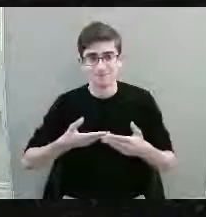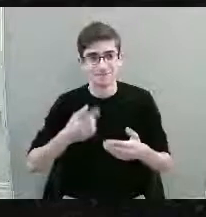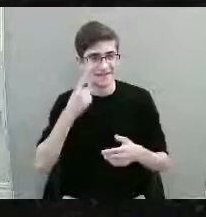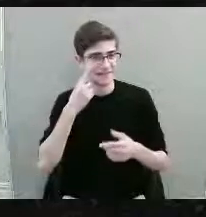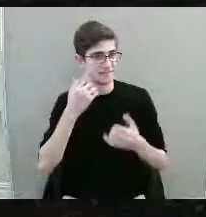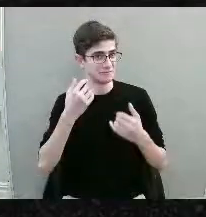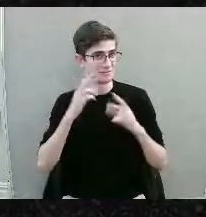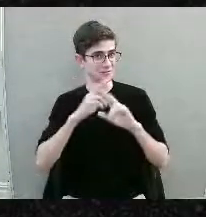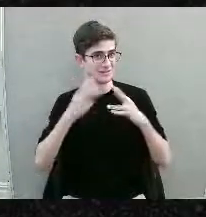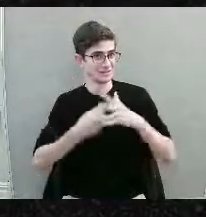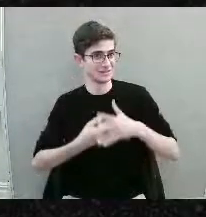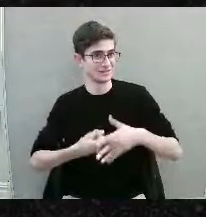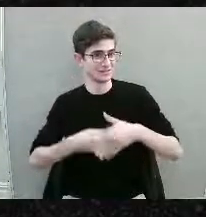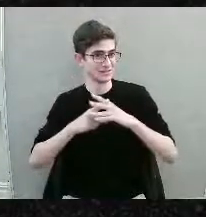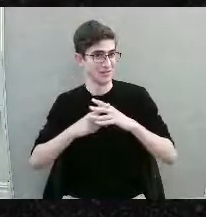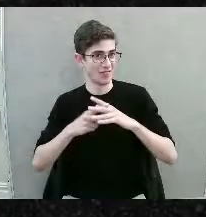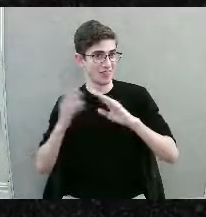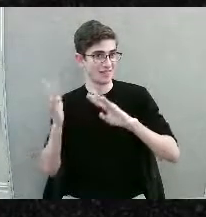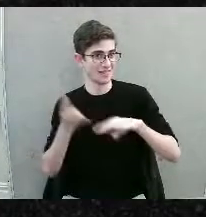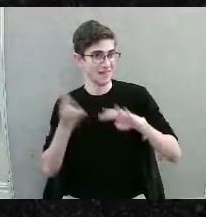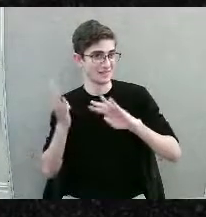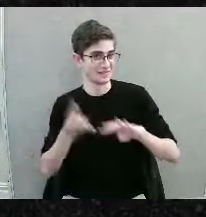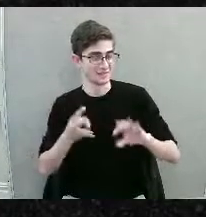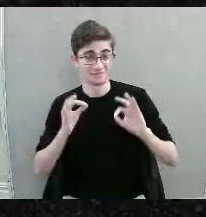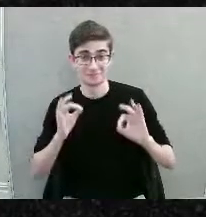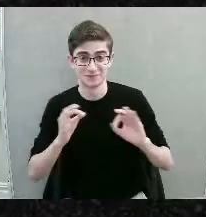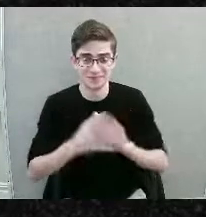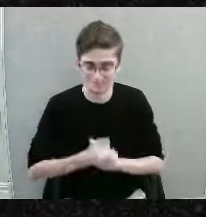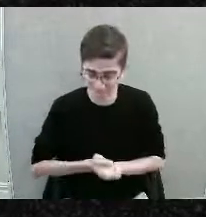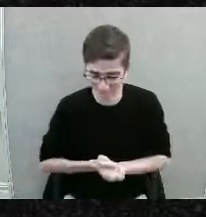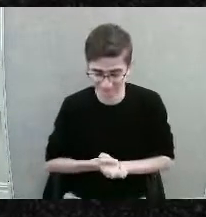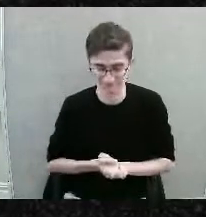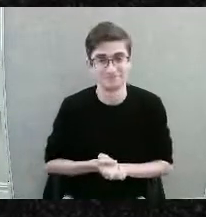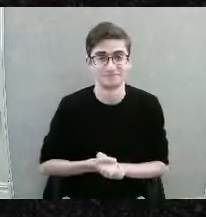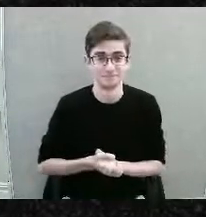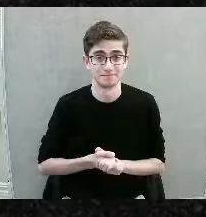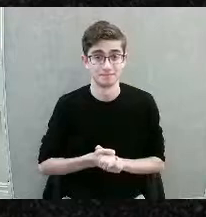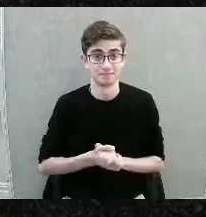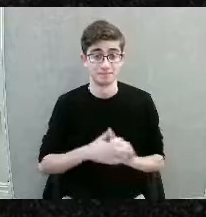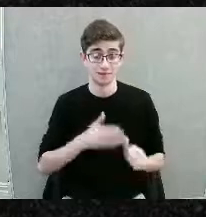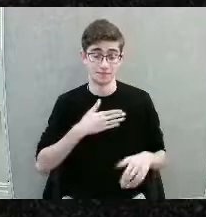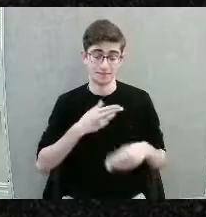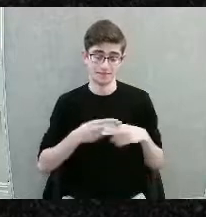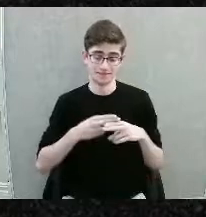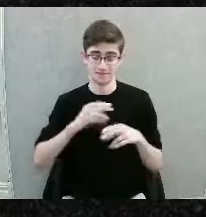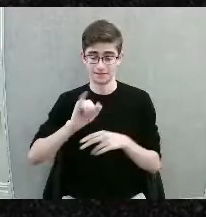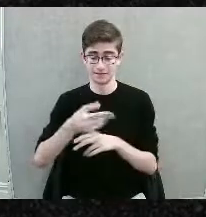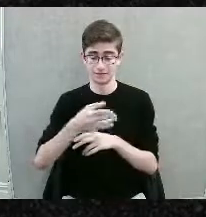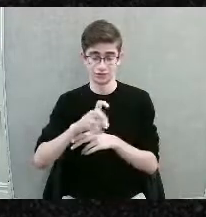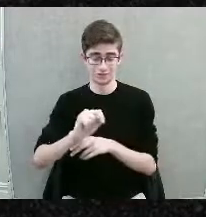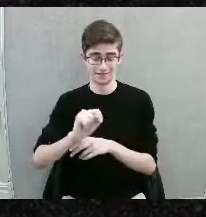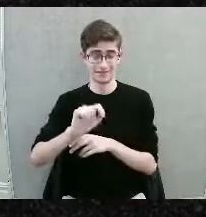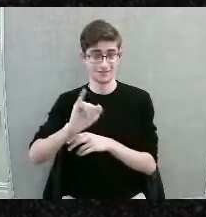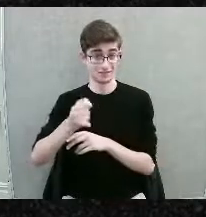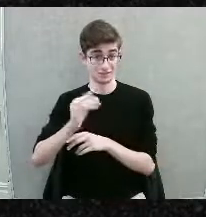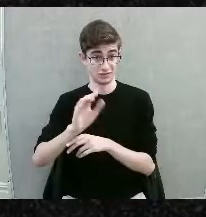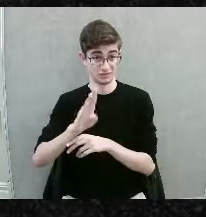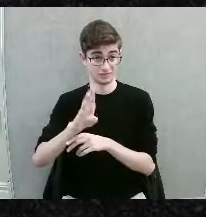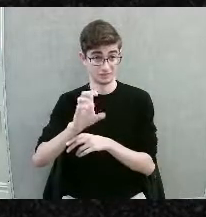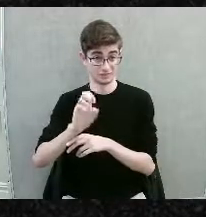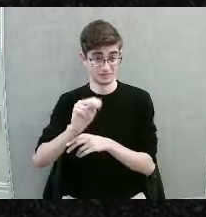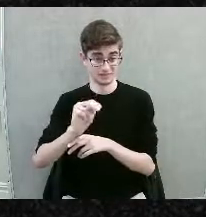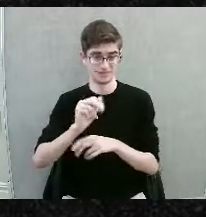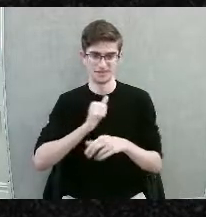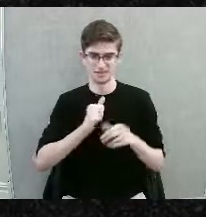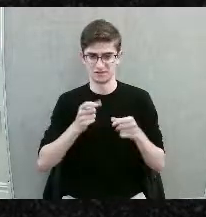We can start the live stream. So first of all, I'm Janet Jakobsen. I am co-director this year of the